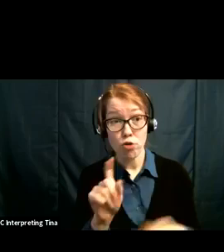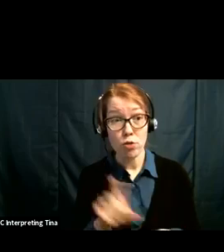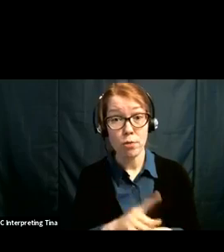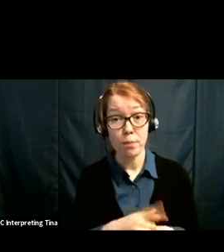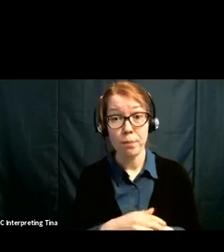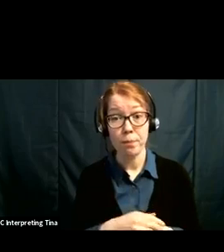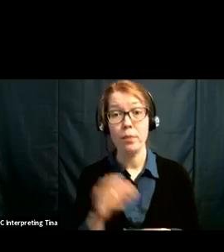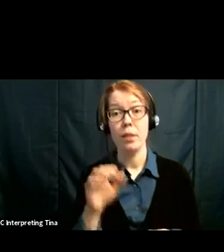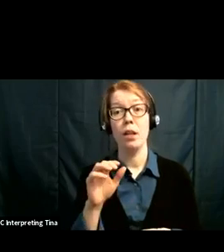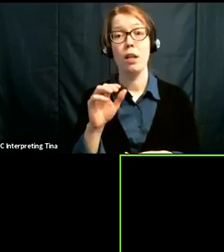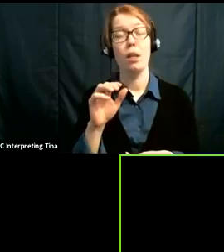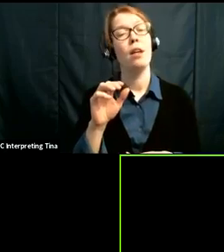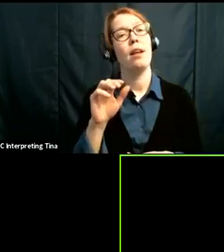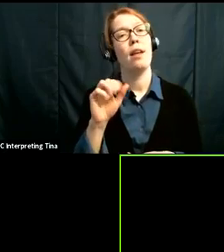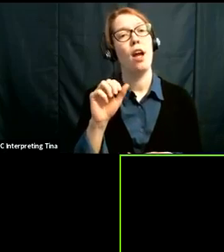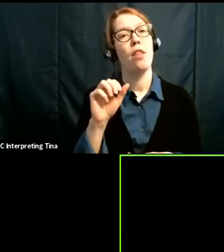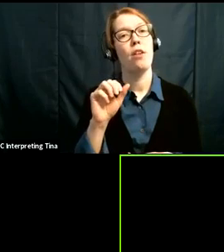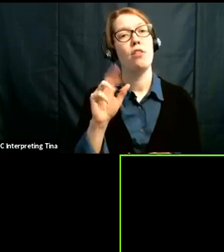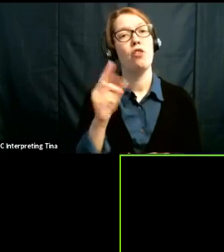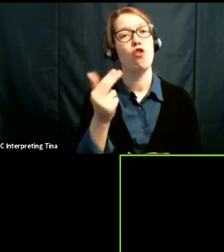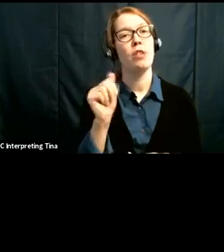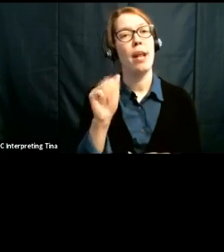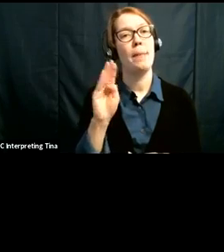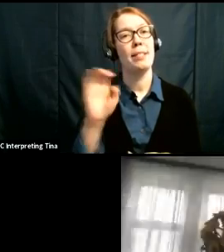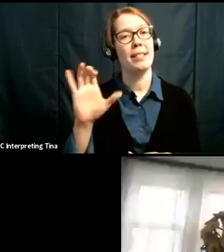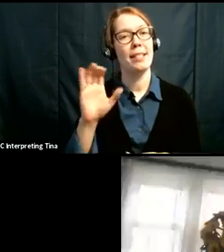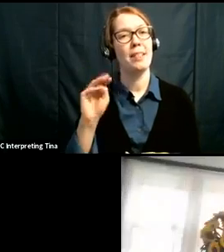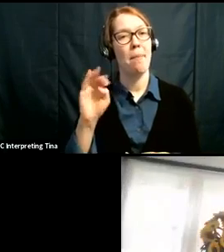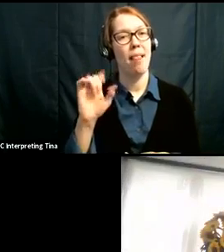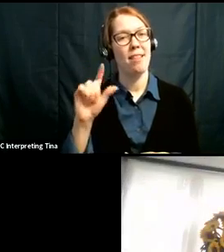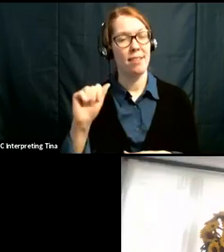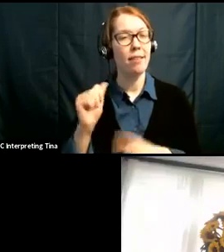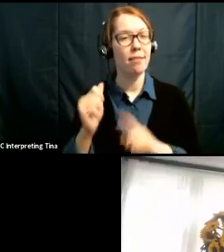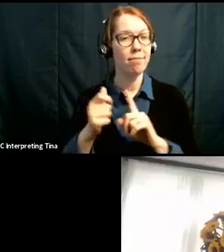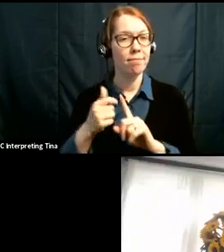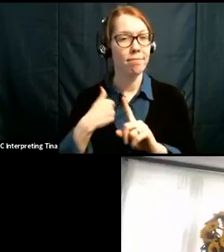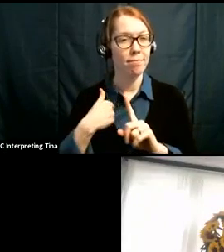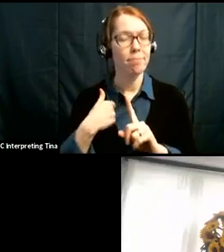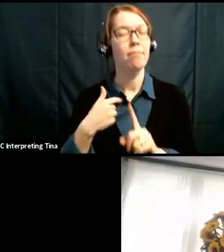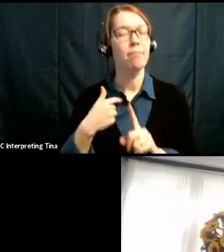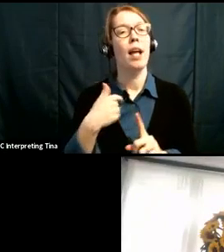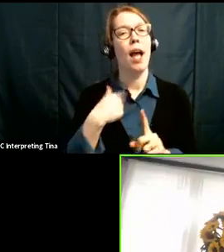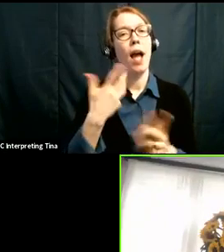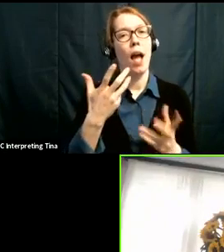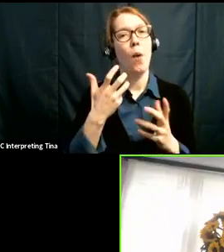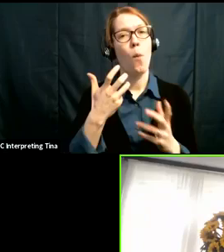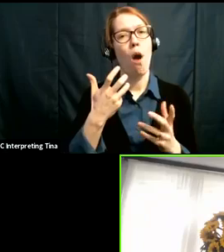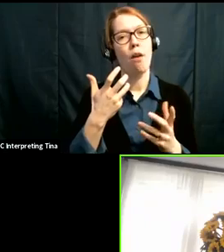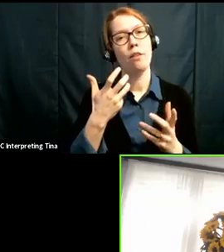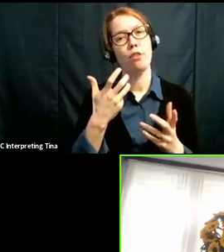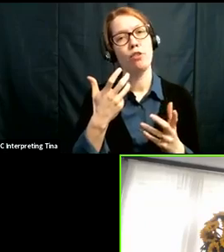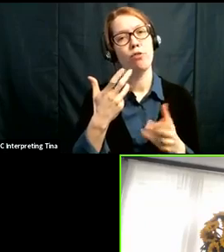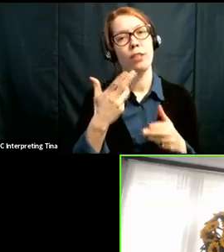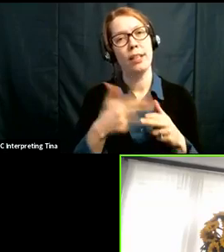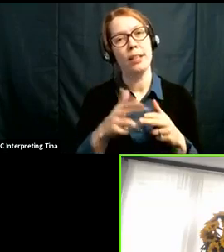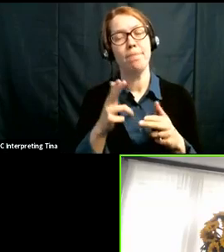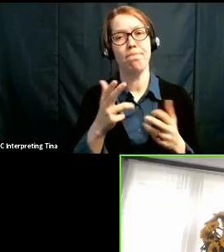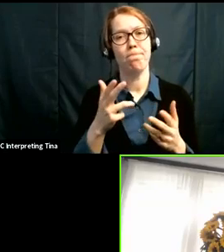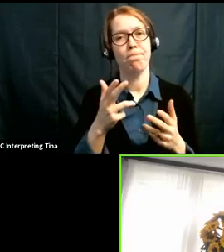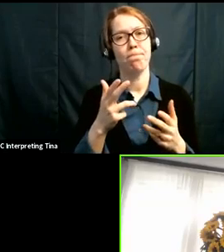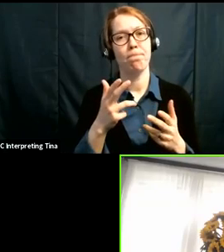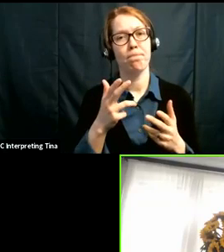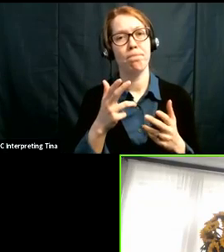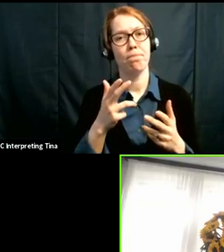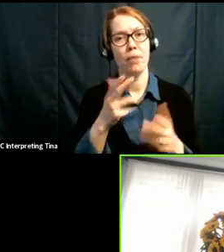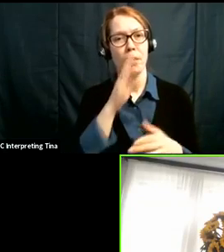Hi, Eric. It's Melissa Vage from 13 ABC. Hi, Mel. Hi. I wanted to get a pretty